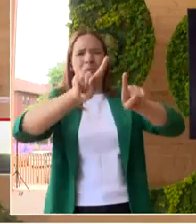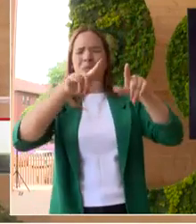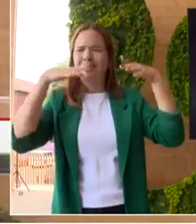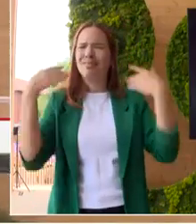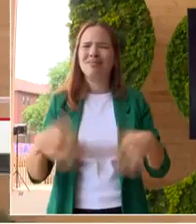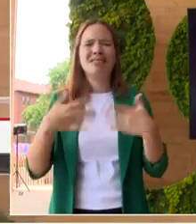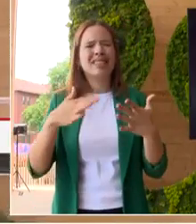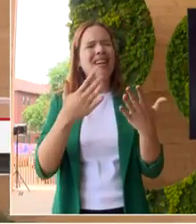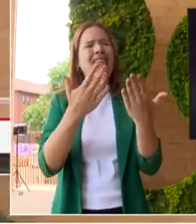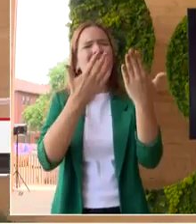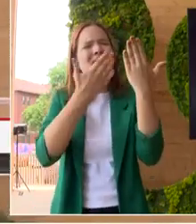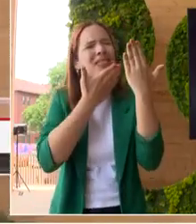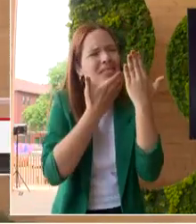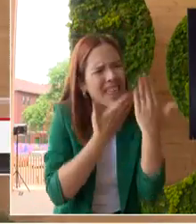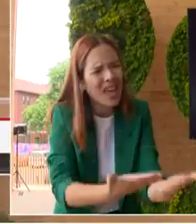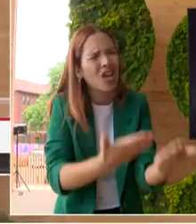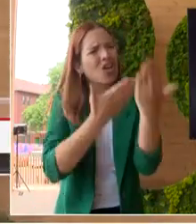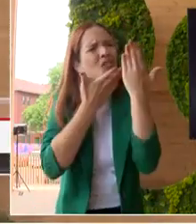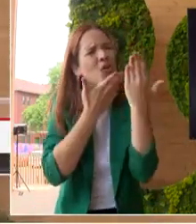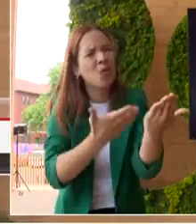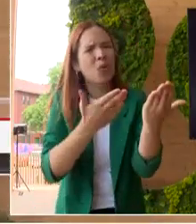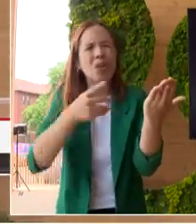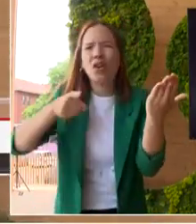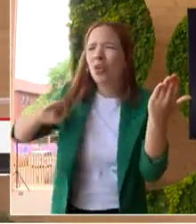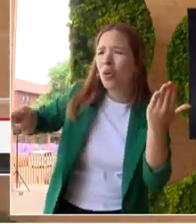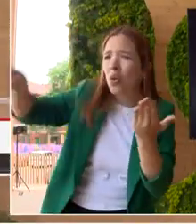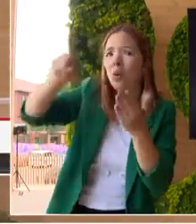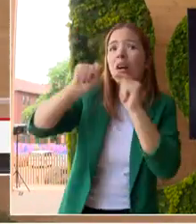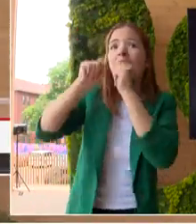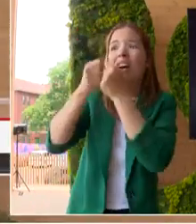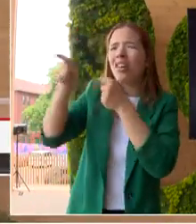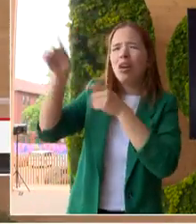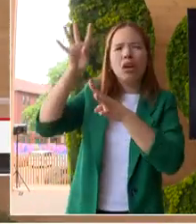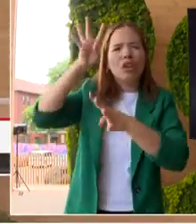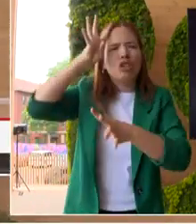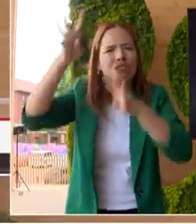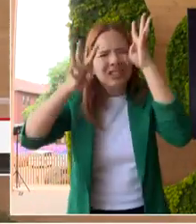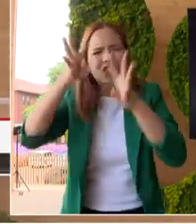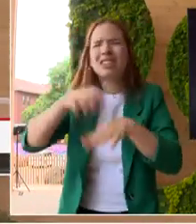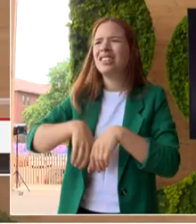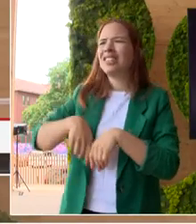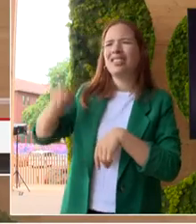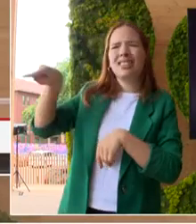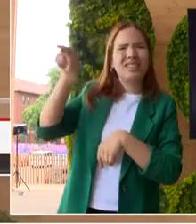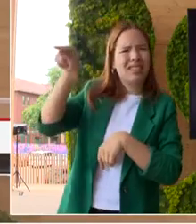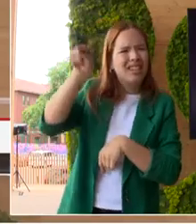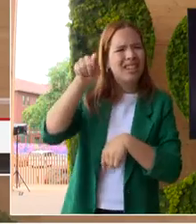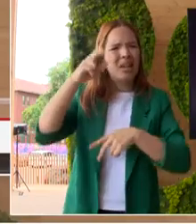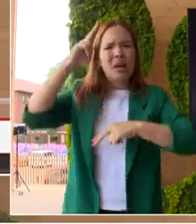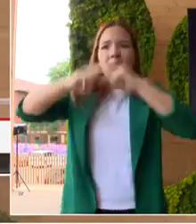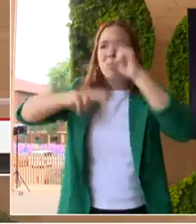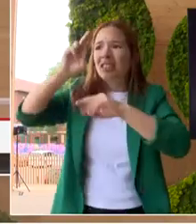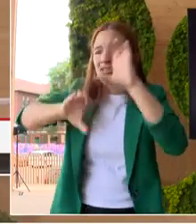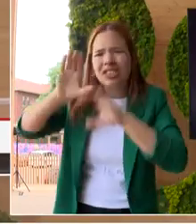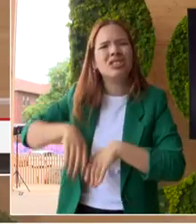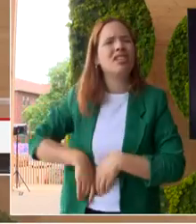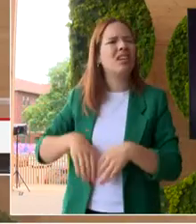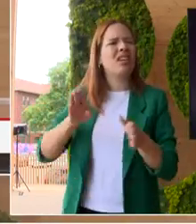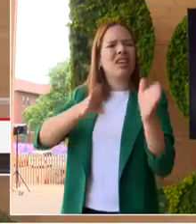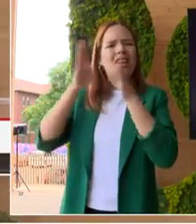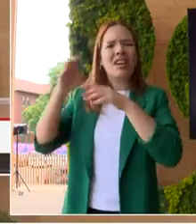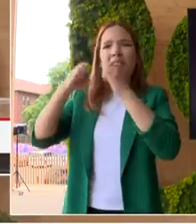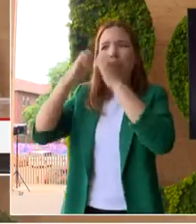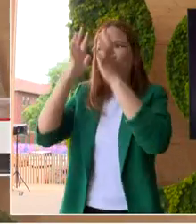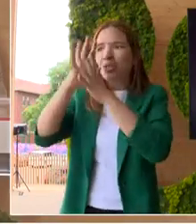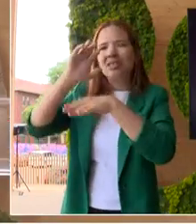all of the innovators and visionaries and builders and entrepreneurs